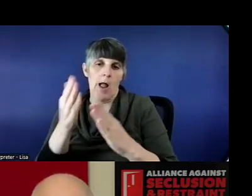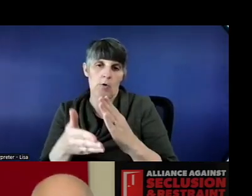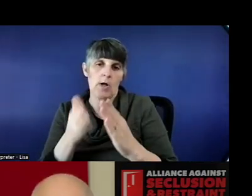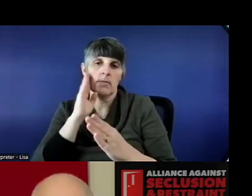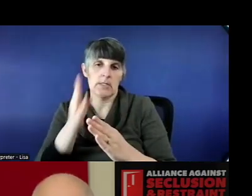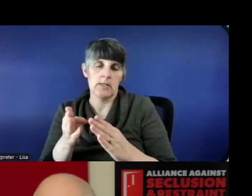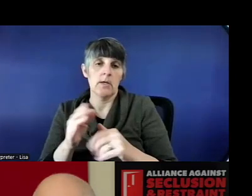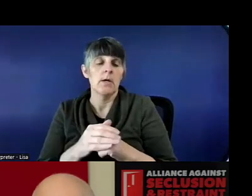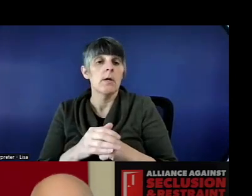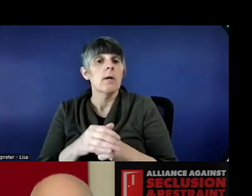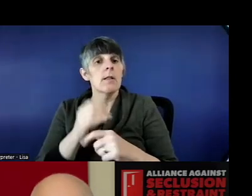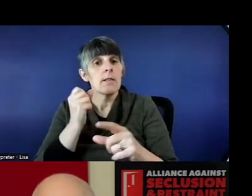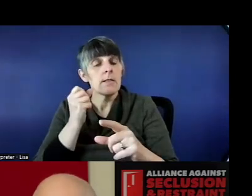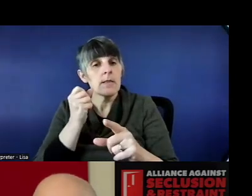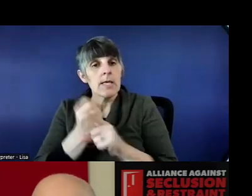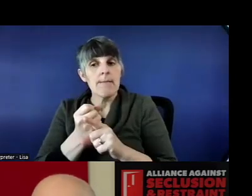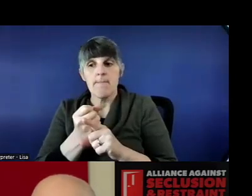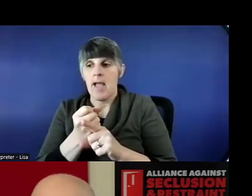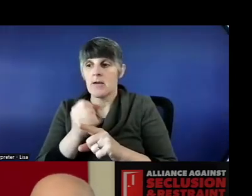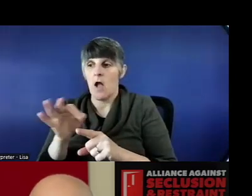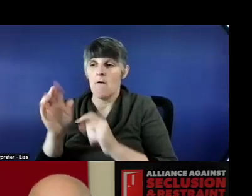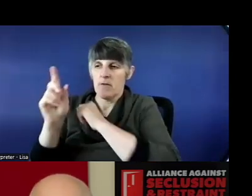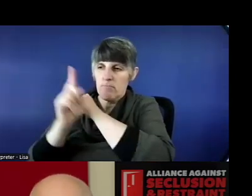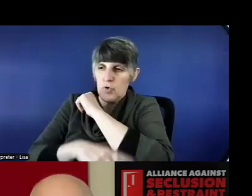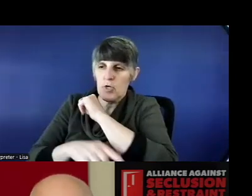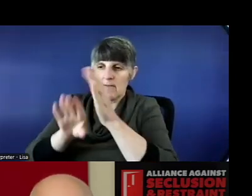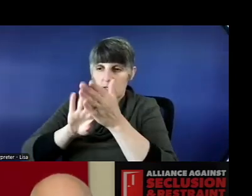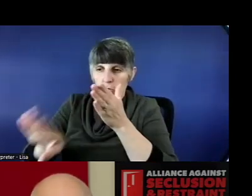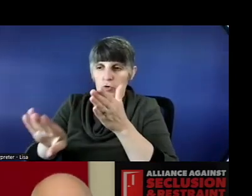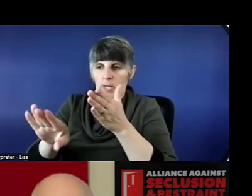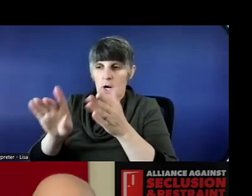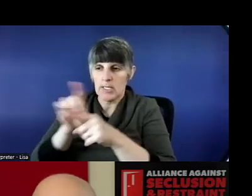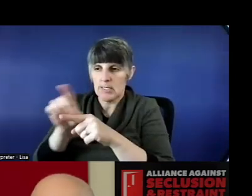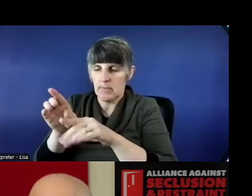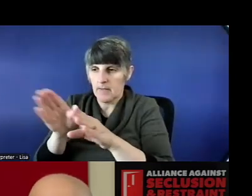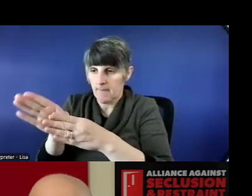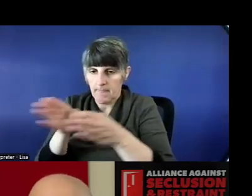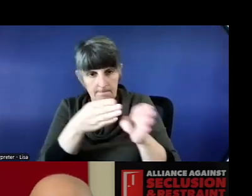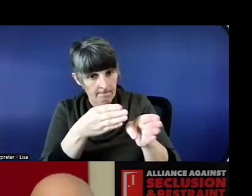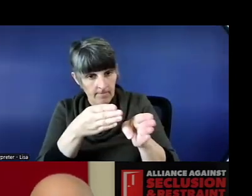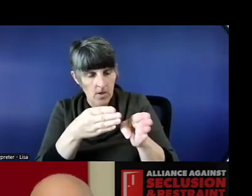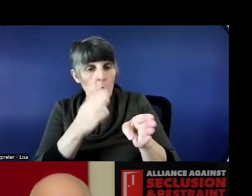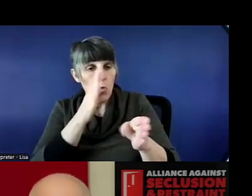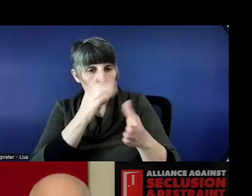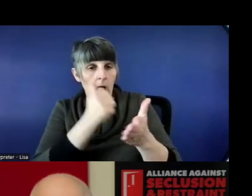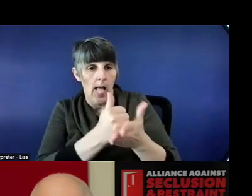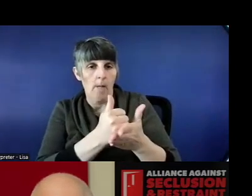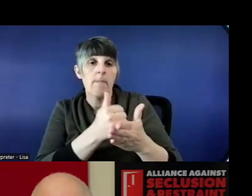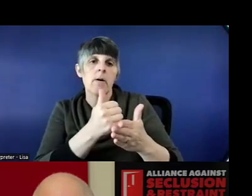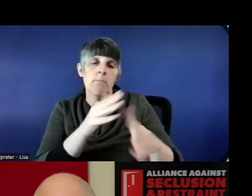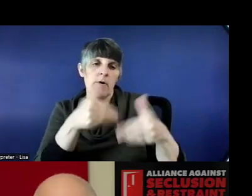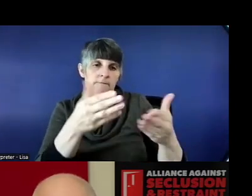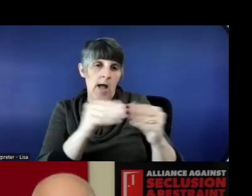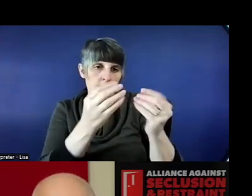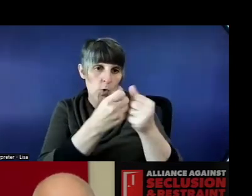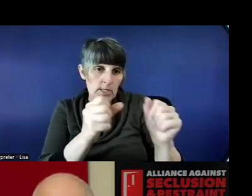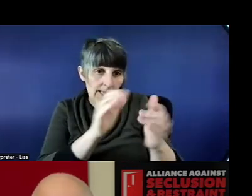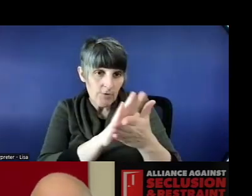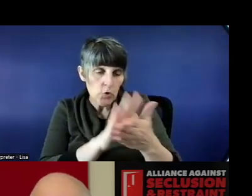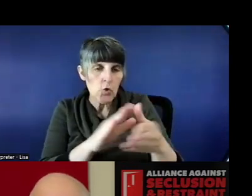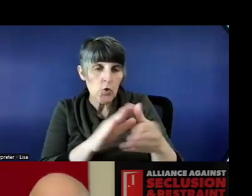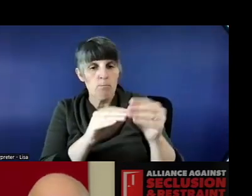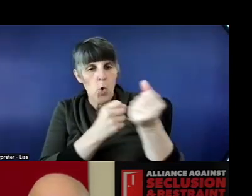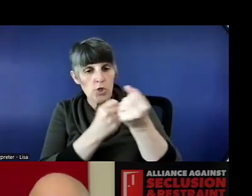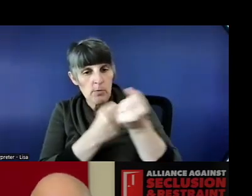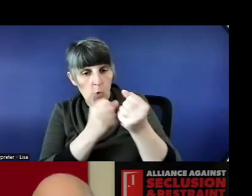You know, the impact of shifting away from punitive exclusionary discipline is ultimately going to help us create safer schools, more supportive